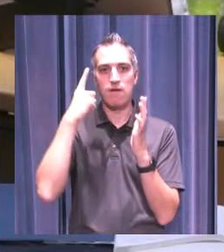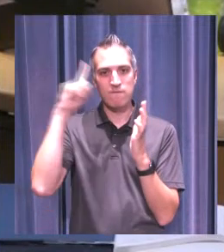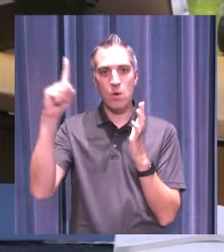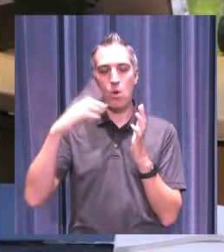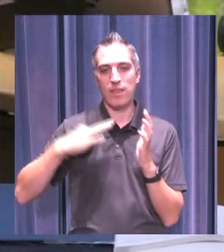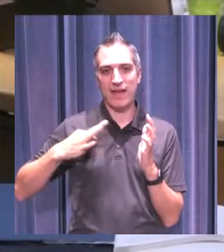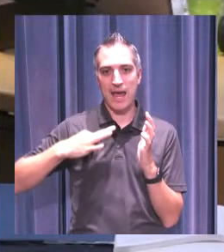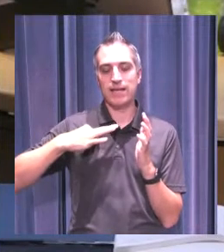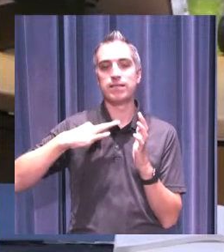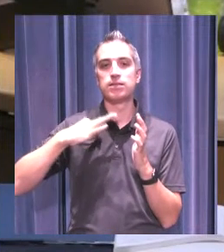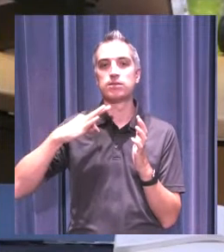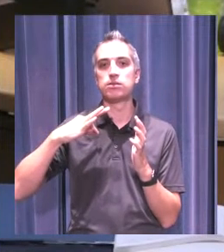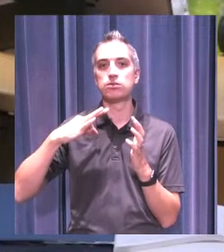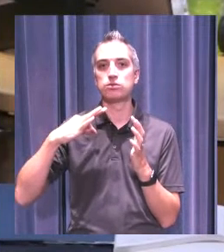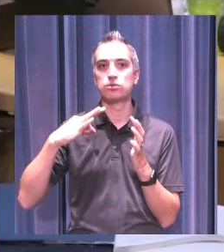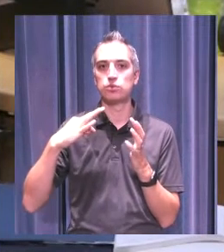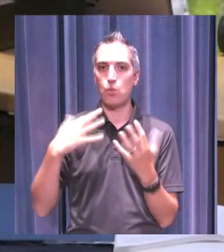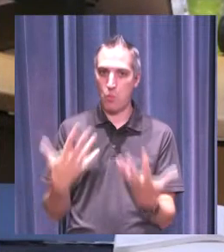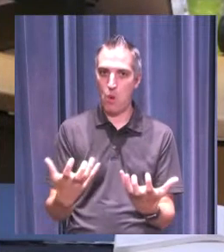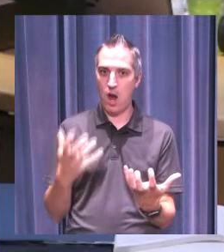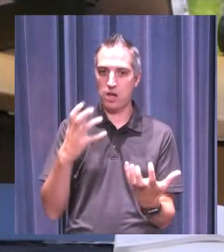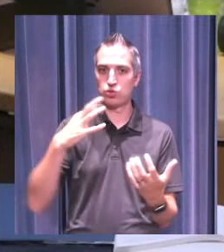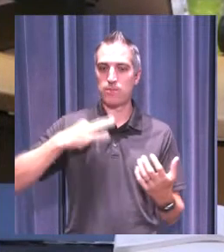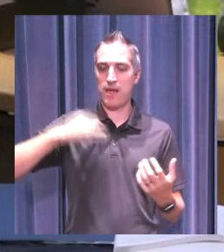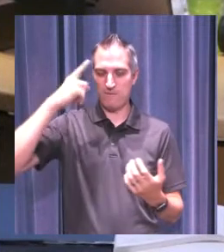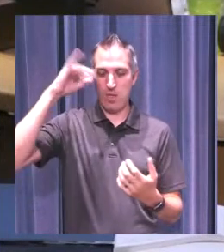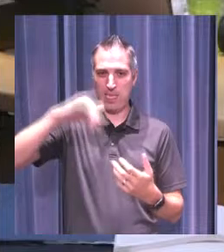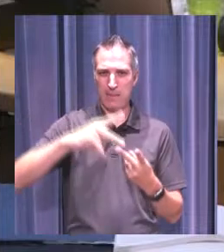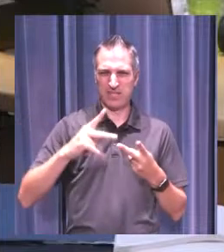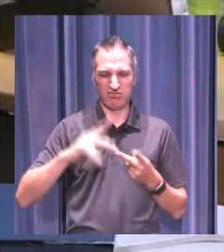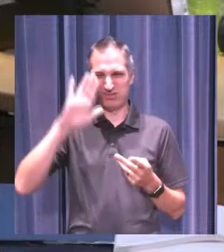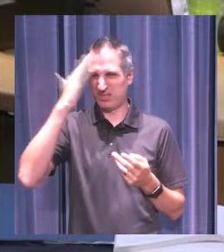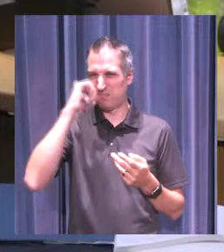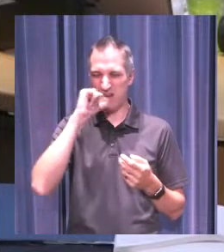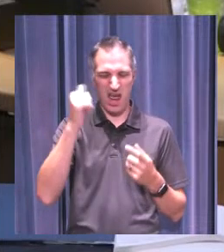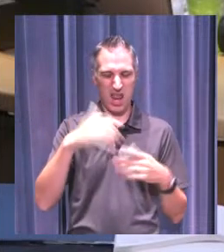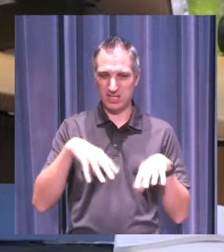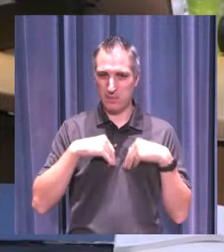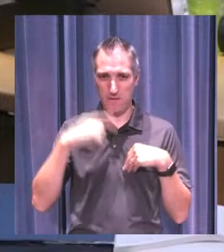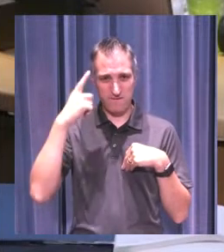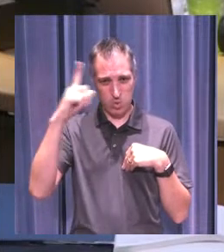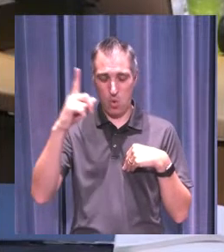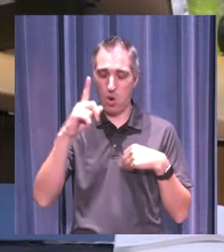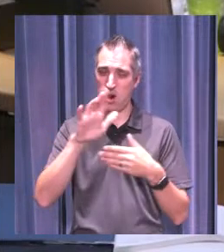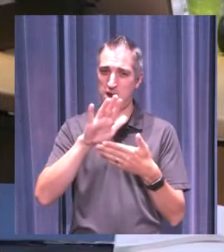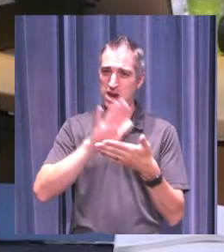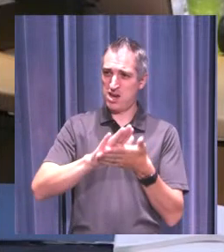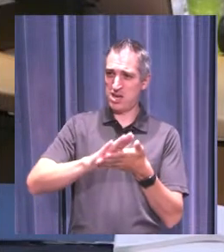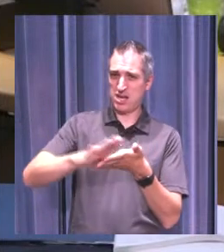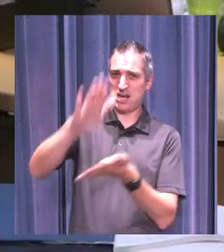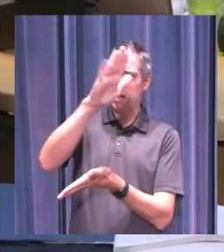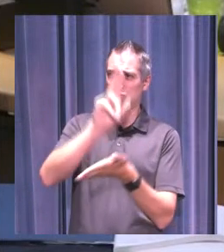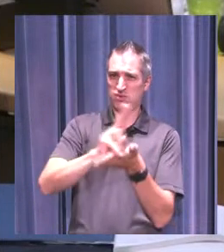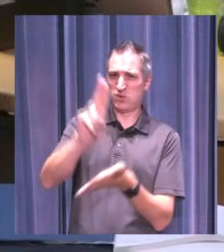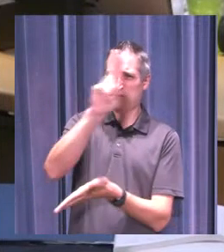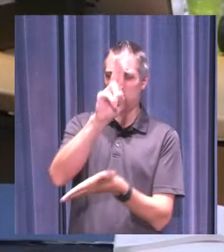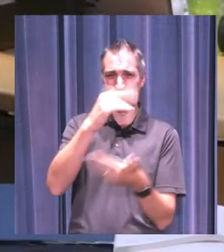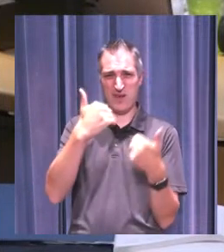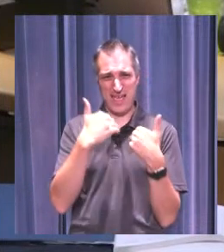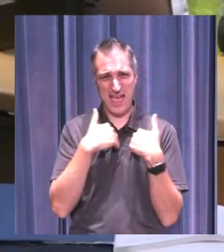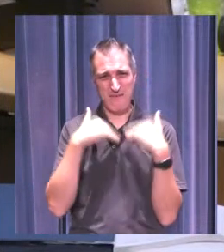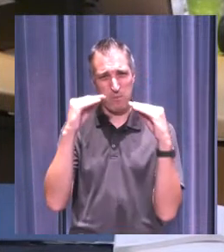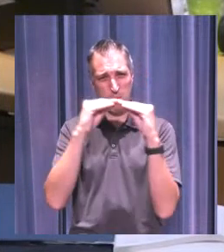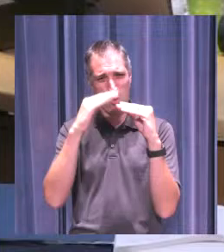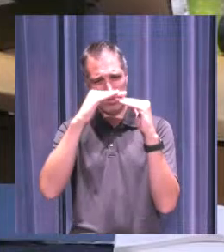candidates seeking the position. It seems unacceptable for the interim president of an institution of higher education to have a